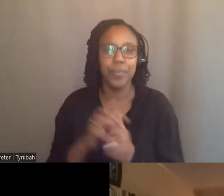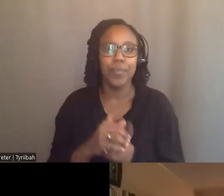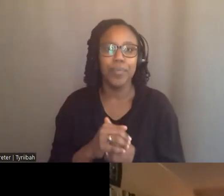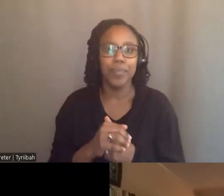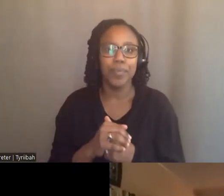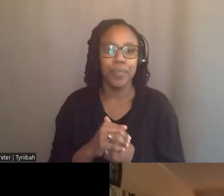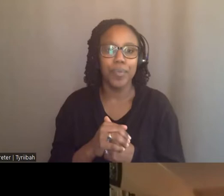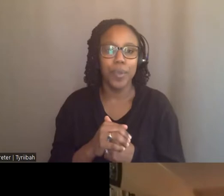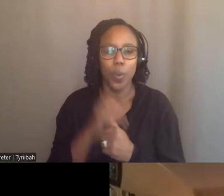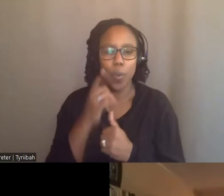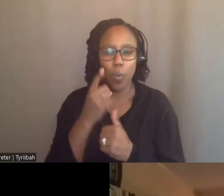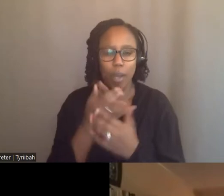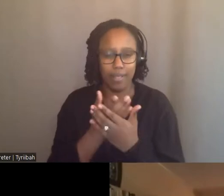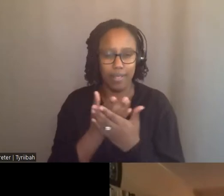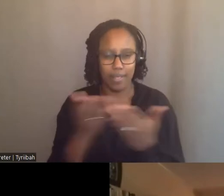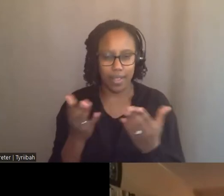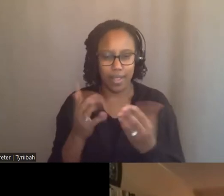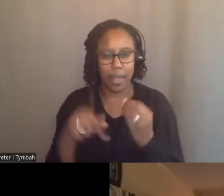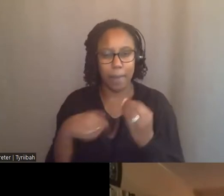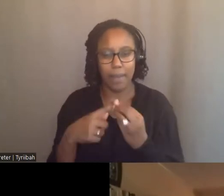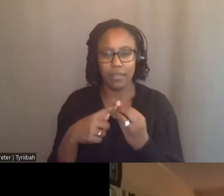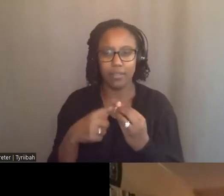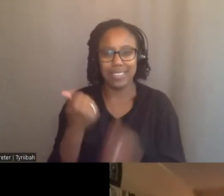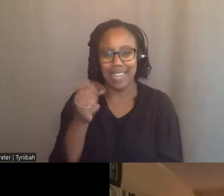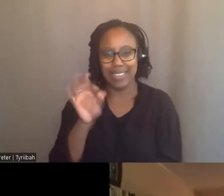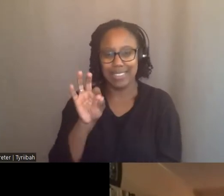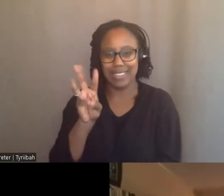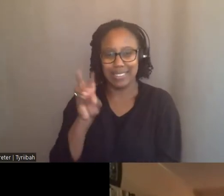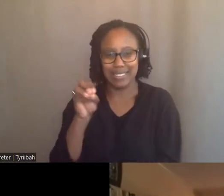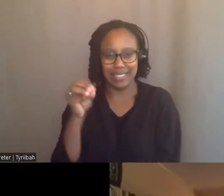unexplored aspects of the 60s